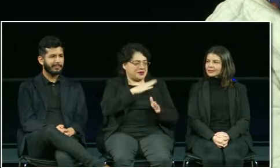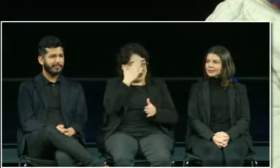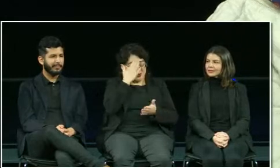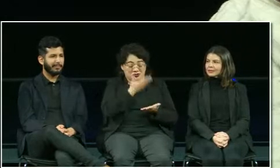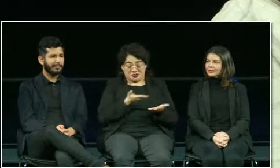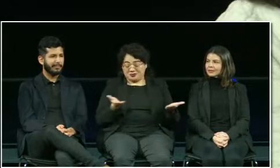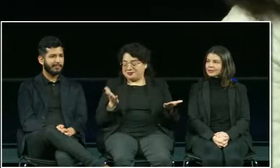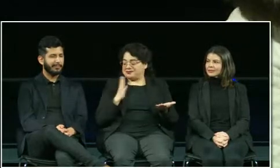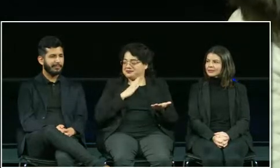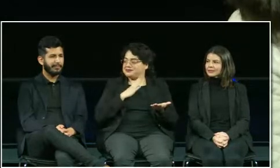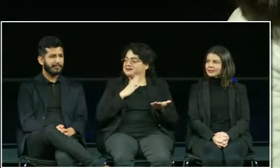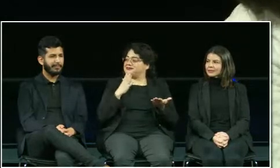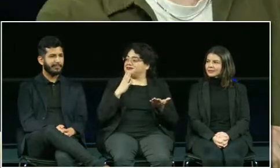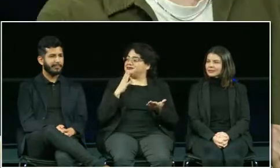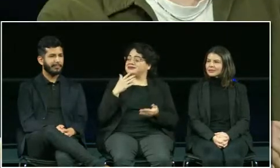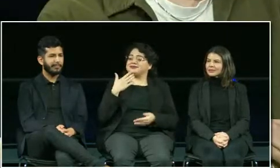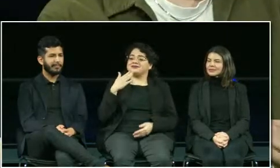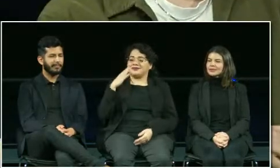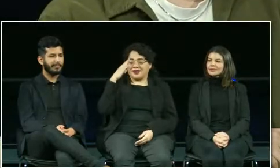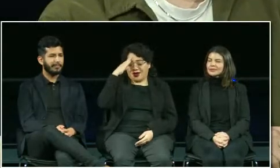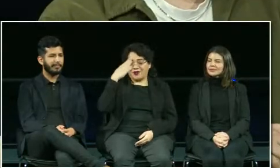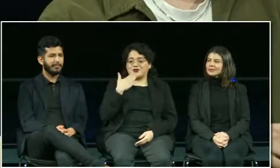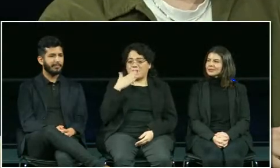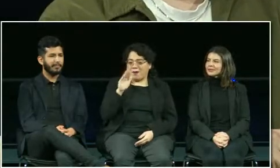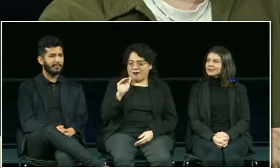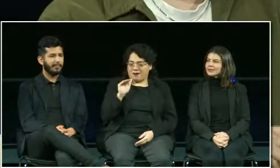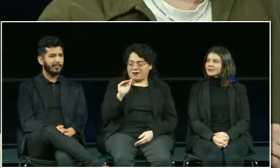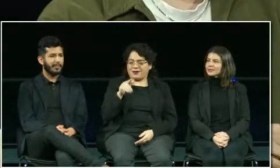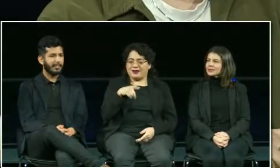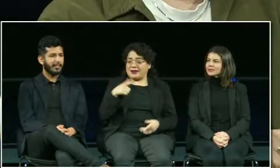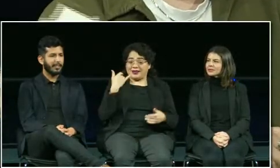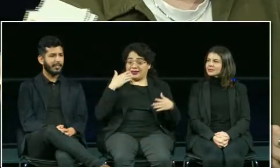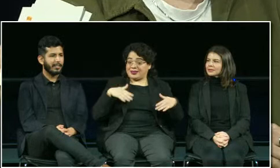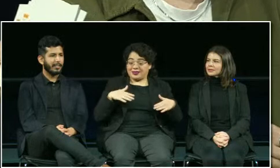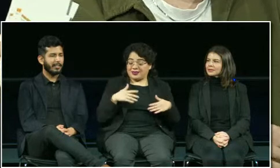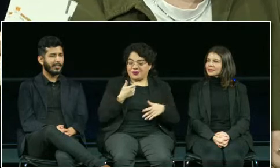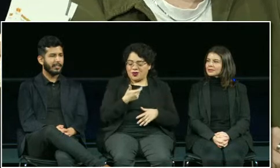Anyway, you know, the Irish goodbye for folks who haven't seen it.